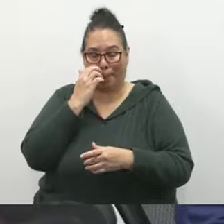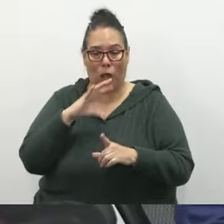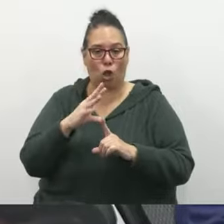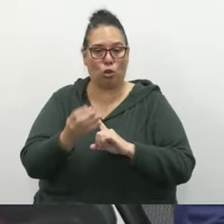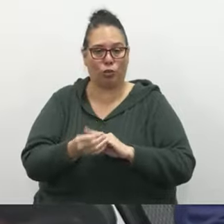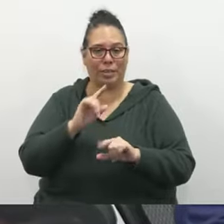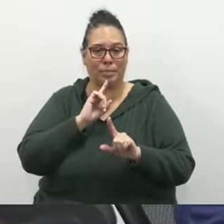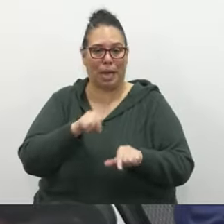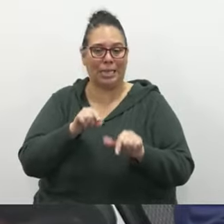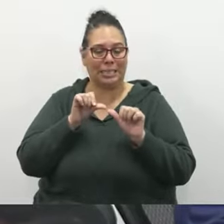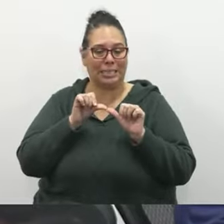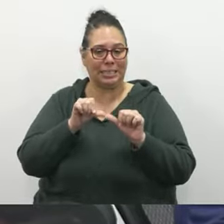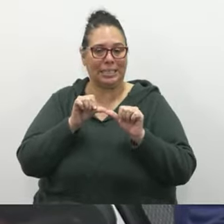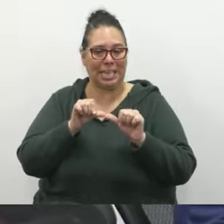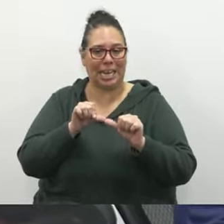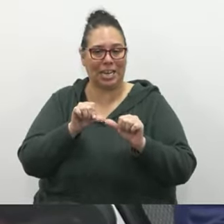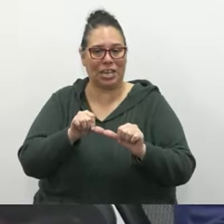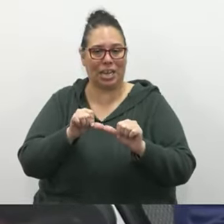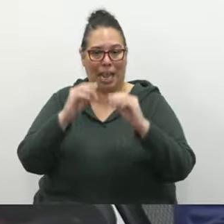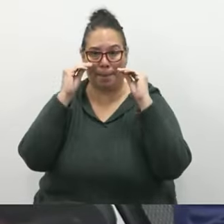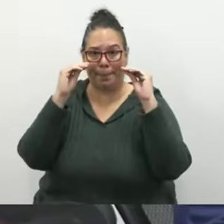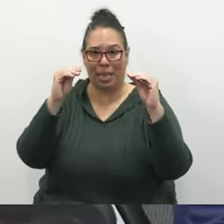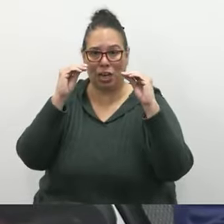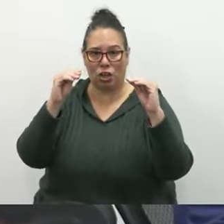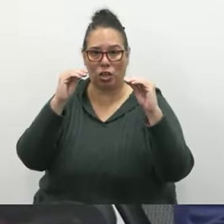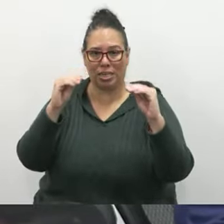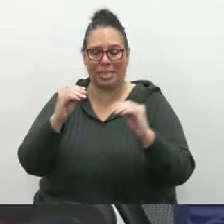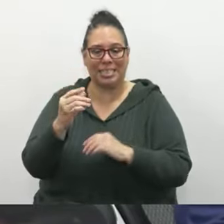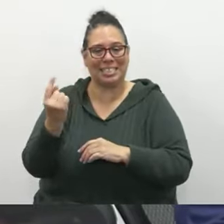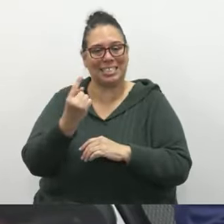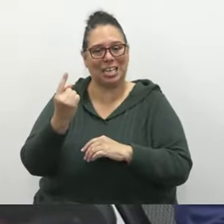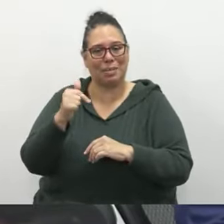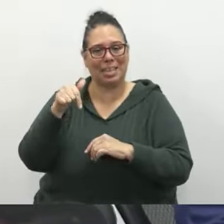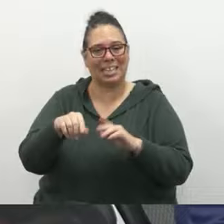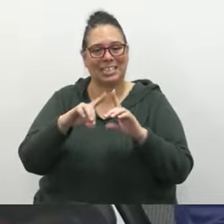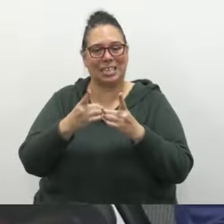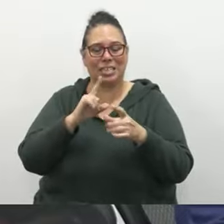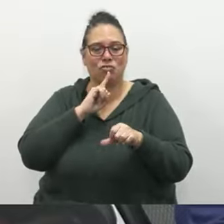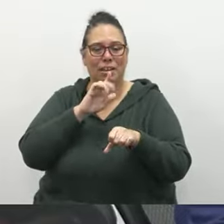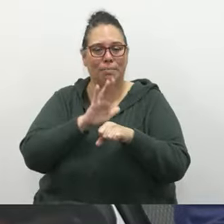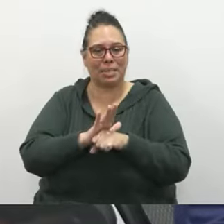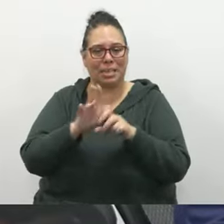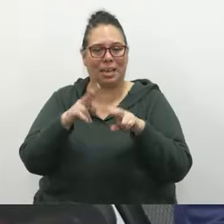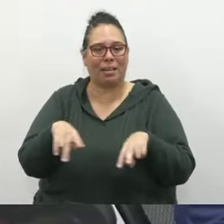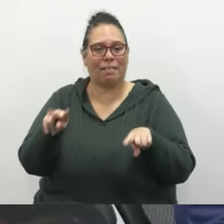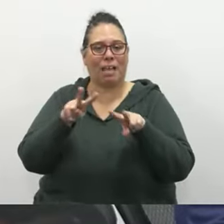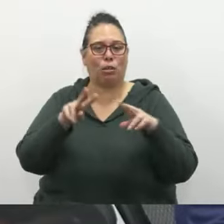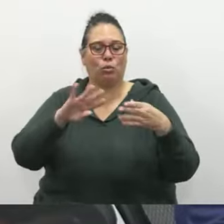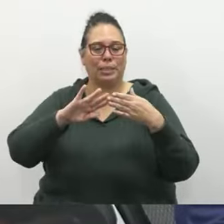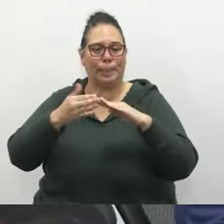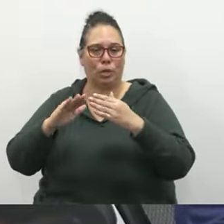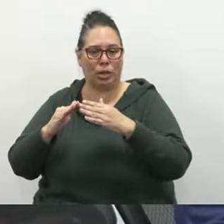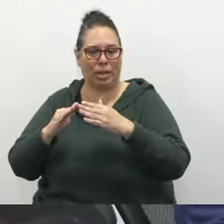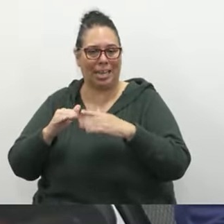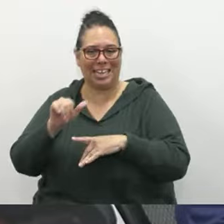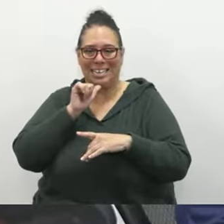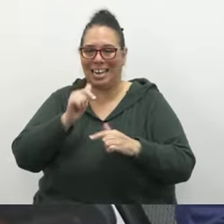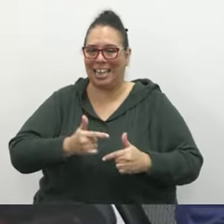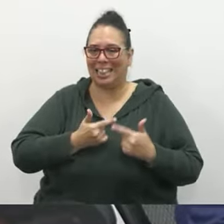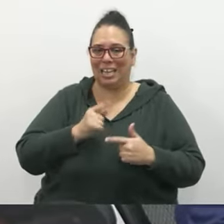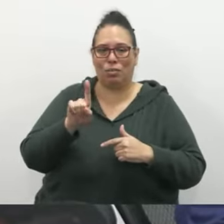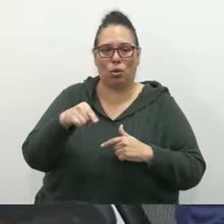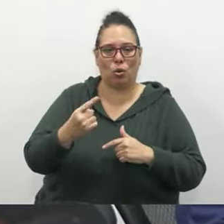and sustaining pedagogy, something this district commits to, values community, and does not live only